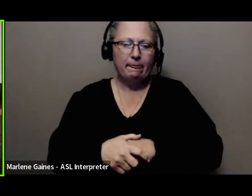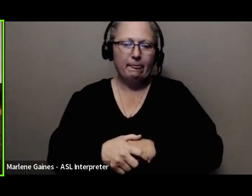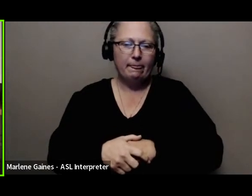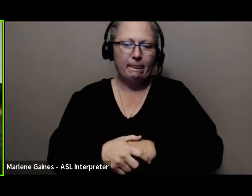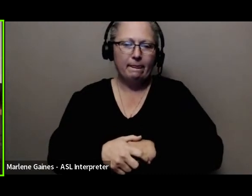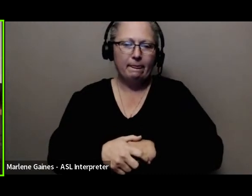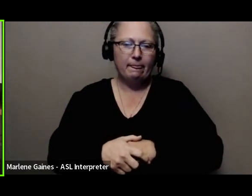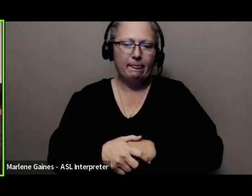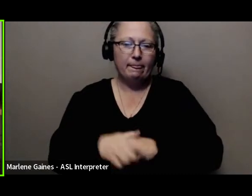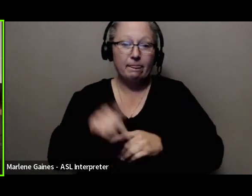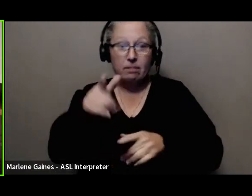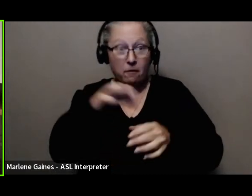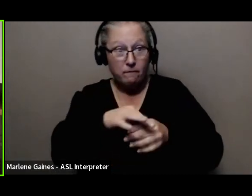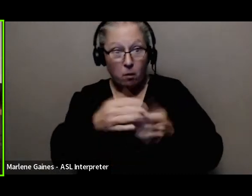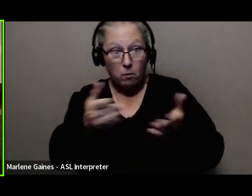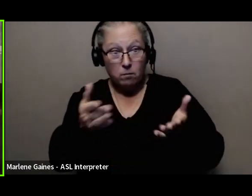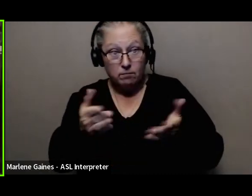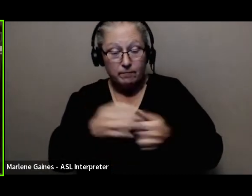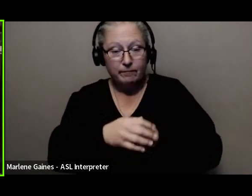Yeah, how do you vote?